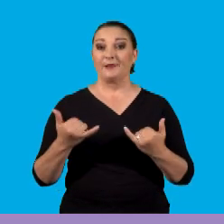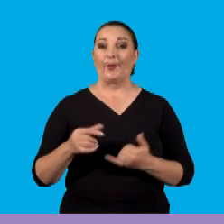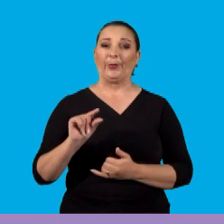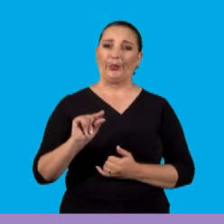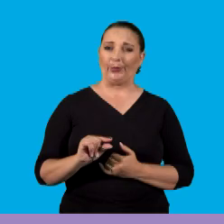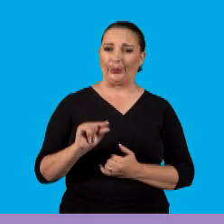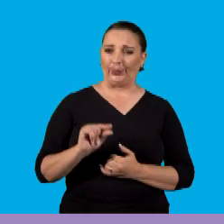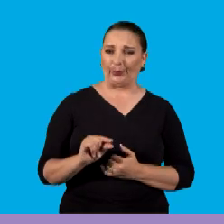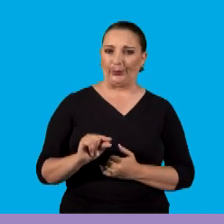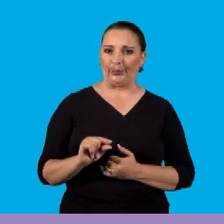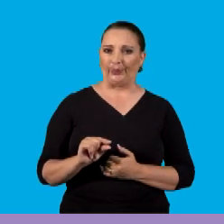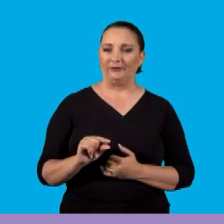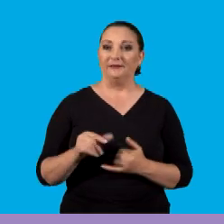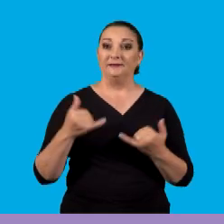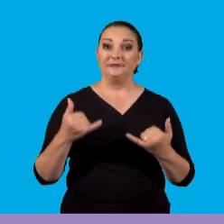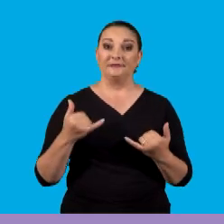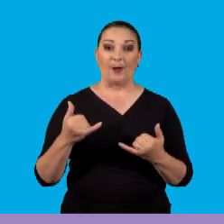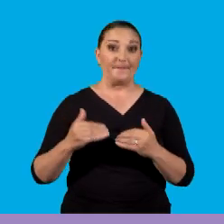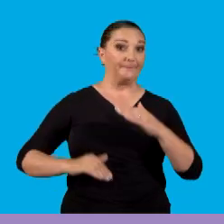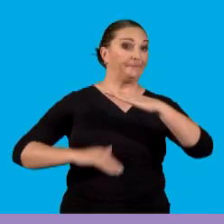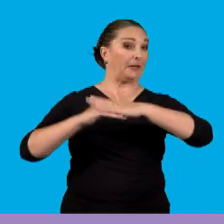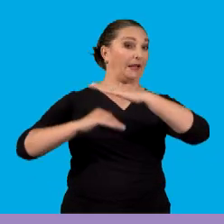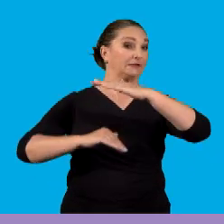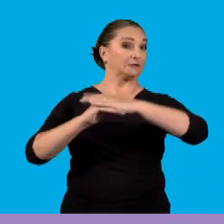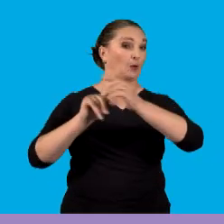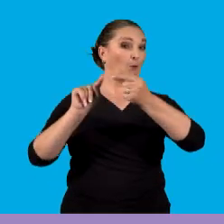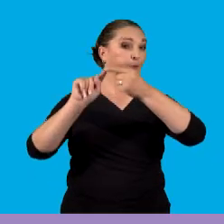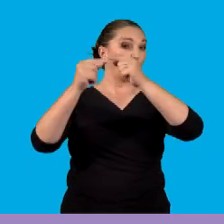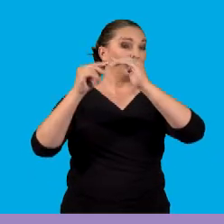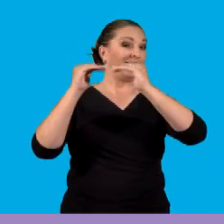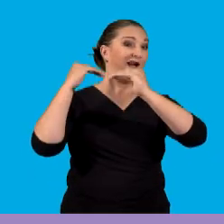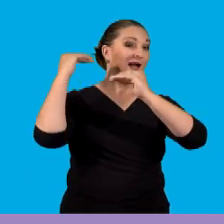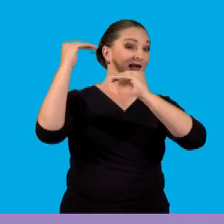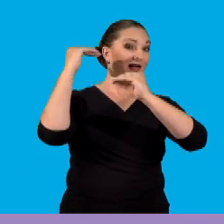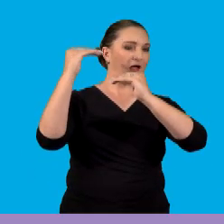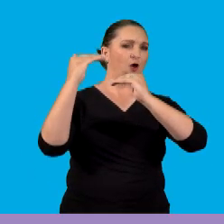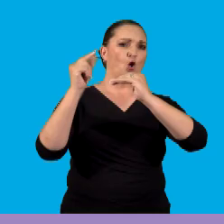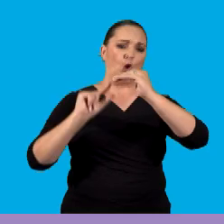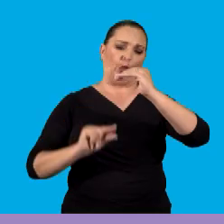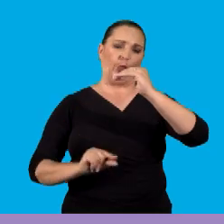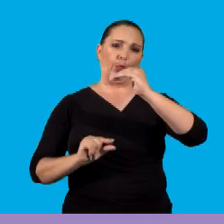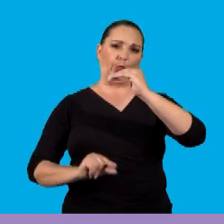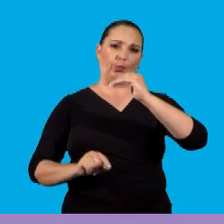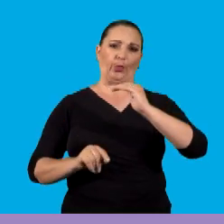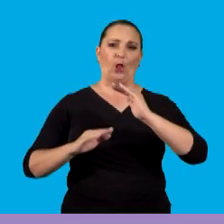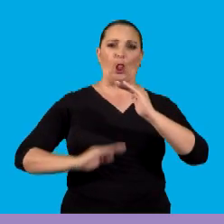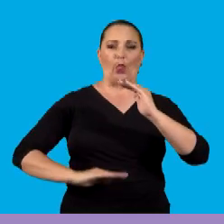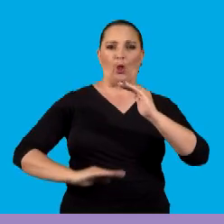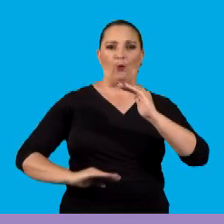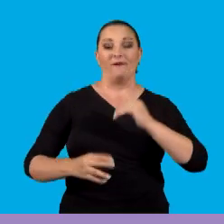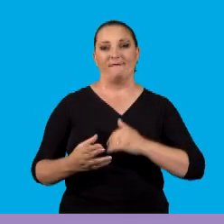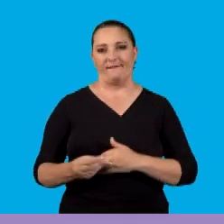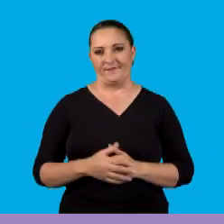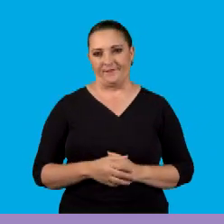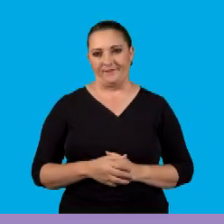about the minimum? So in the same way that we have a maximum point, there is also a minimum point. Now,